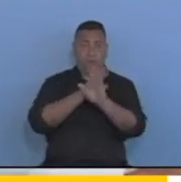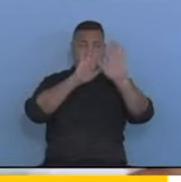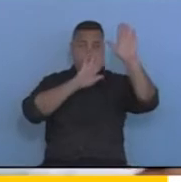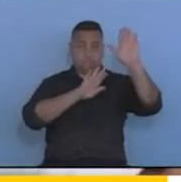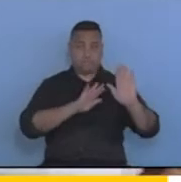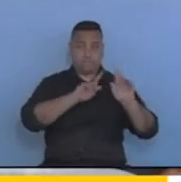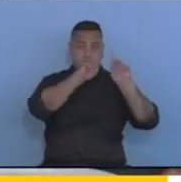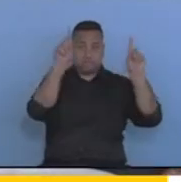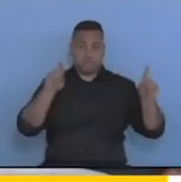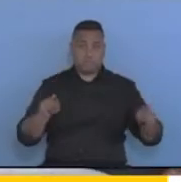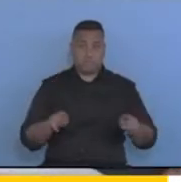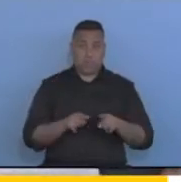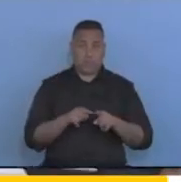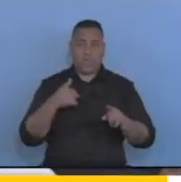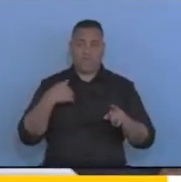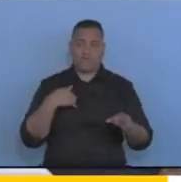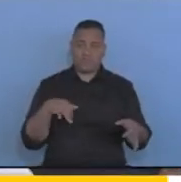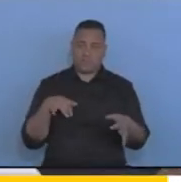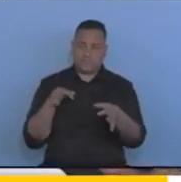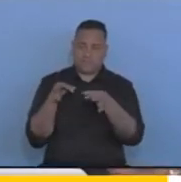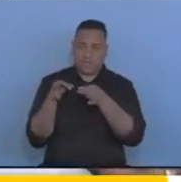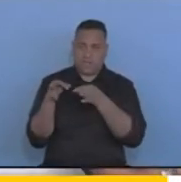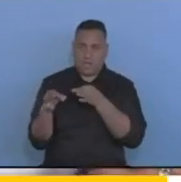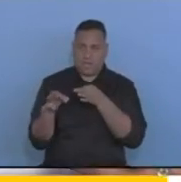and every component, what is its